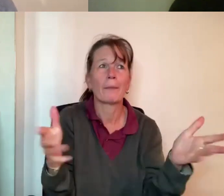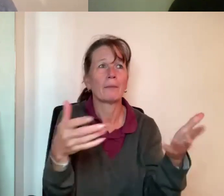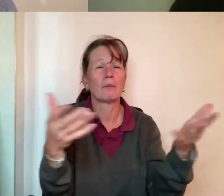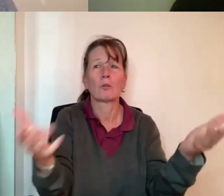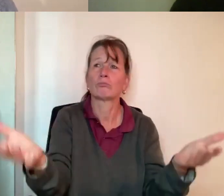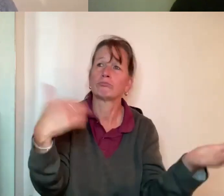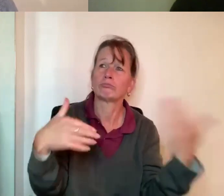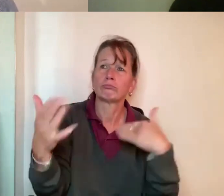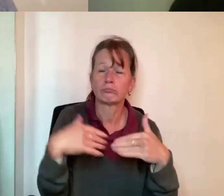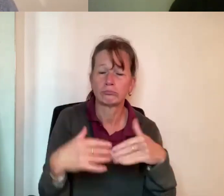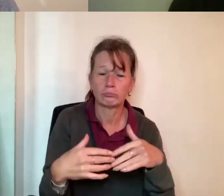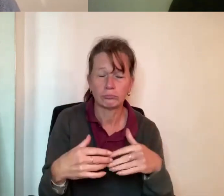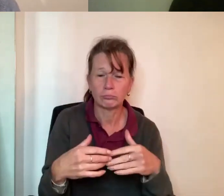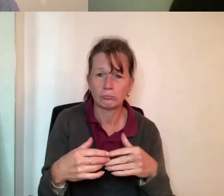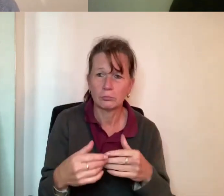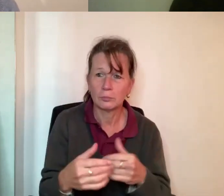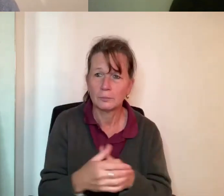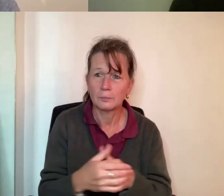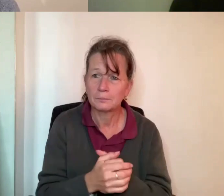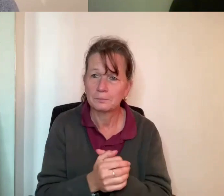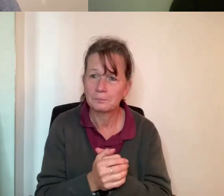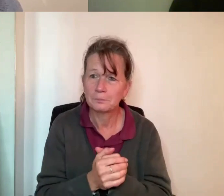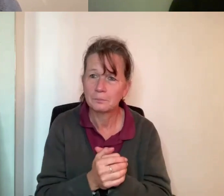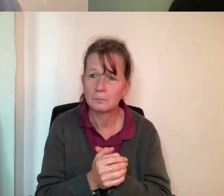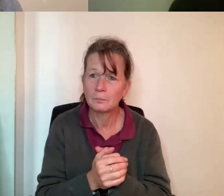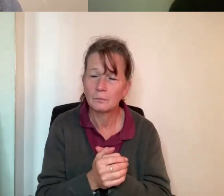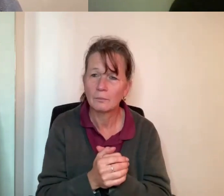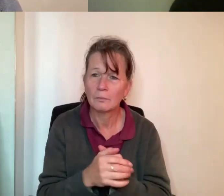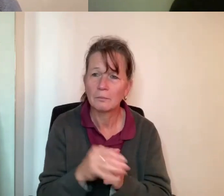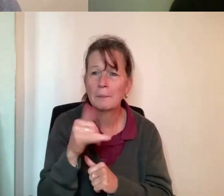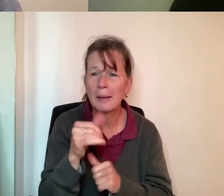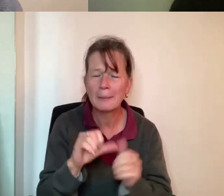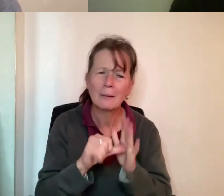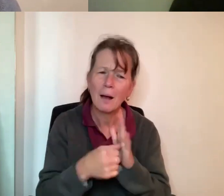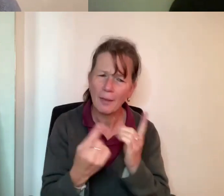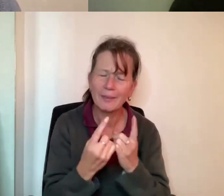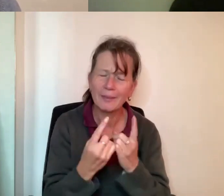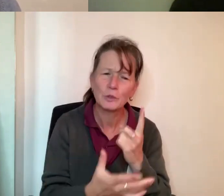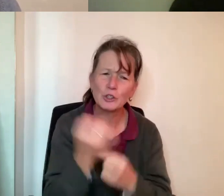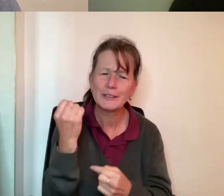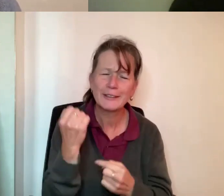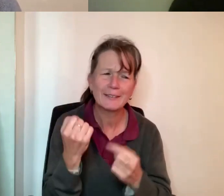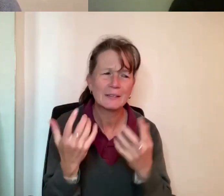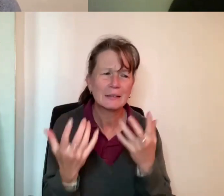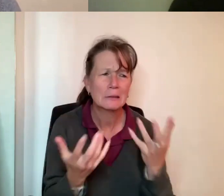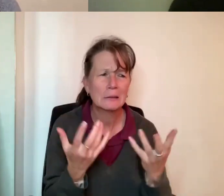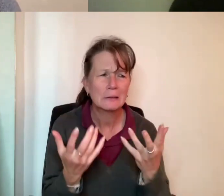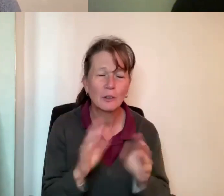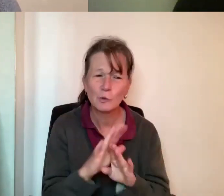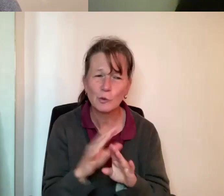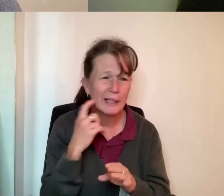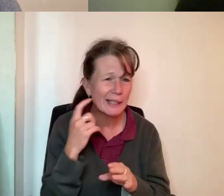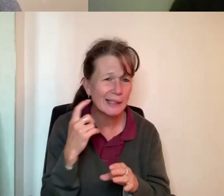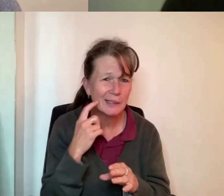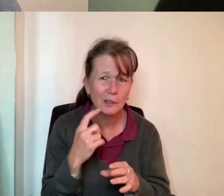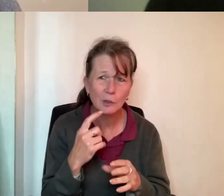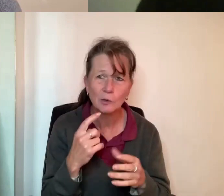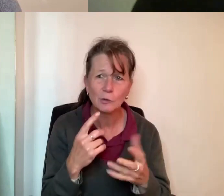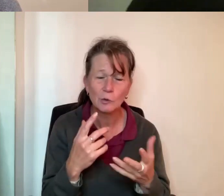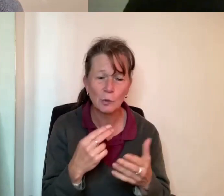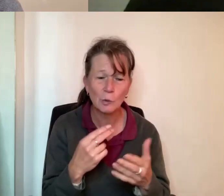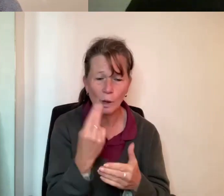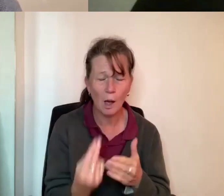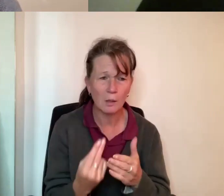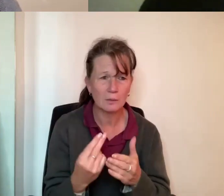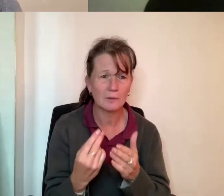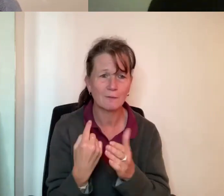relationship with the world. But it's perhaps a hard thing to achieve. It's not easy to be an arts freelancer.